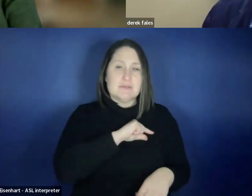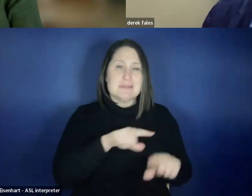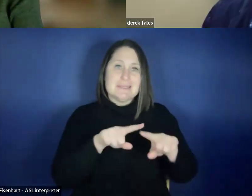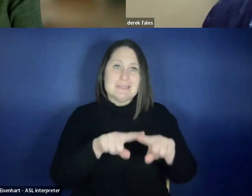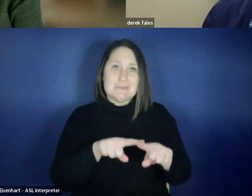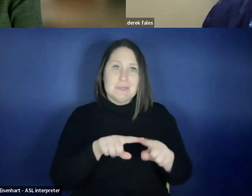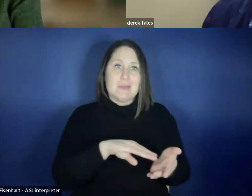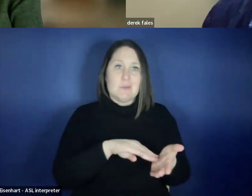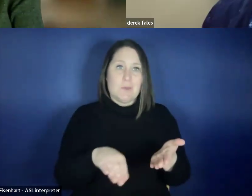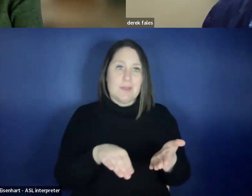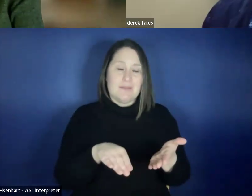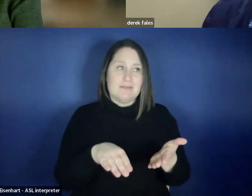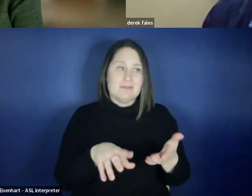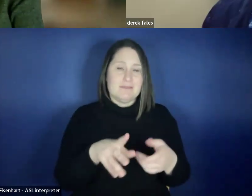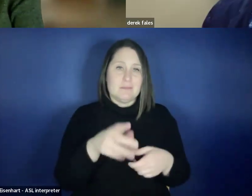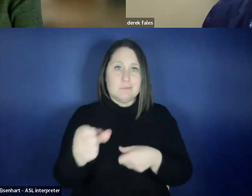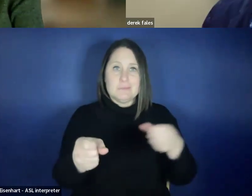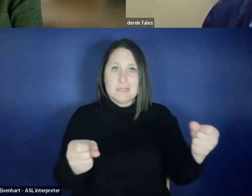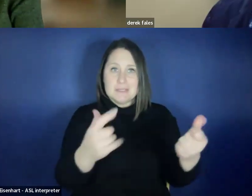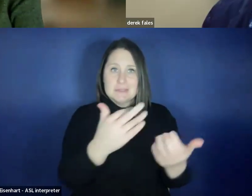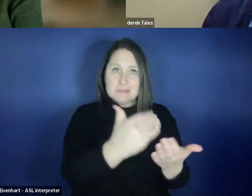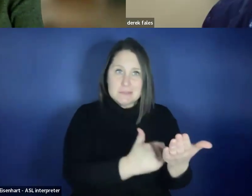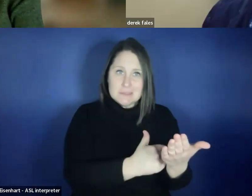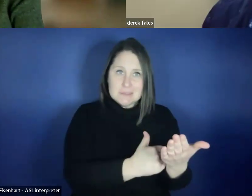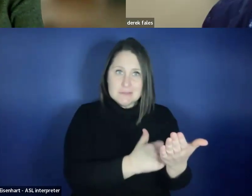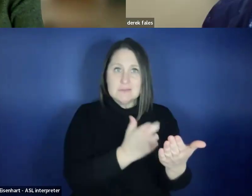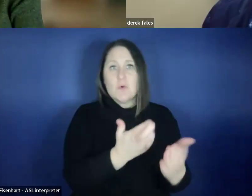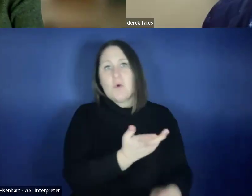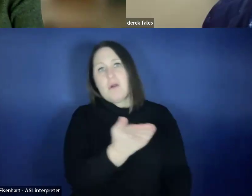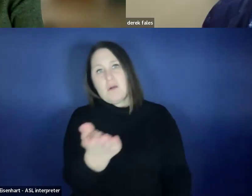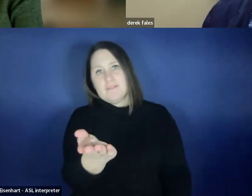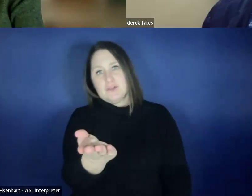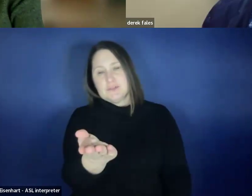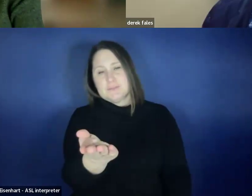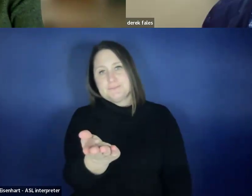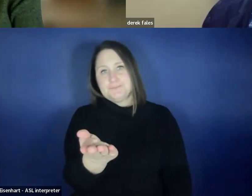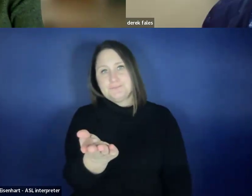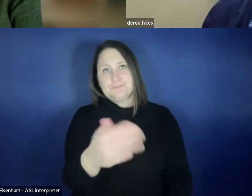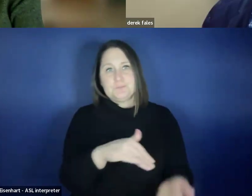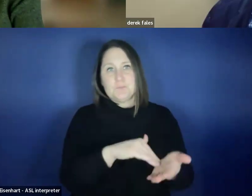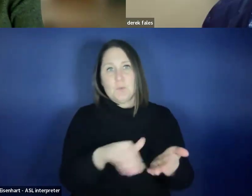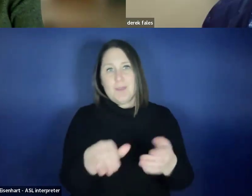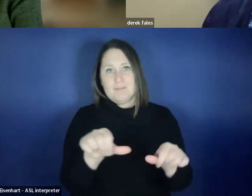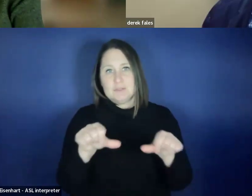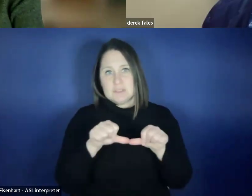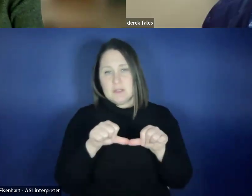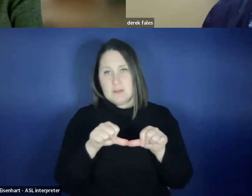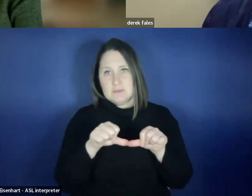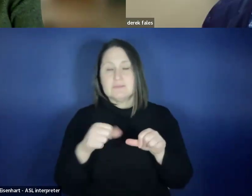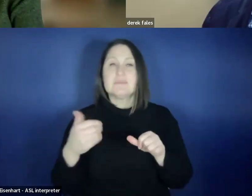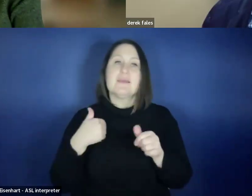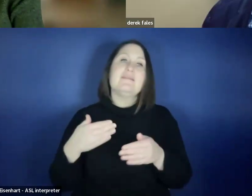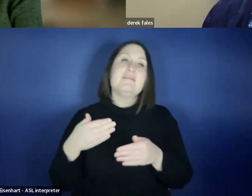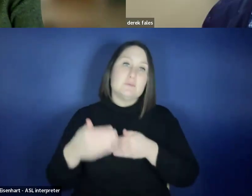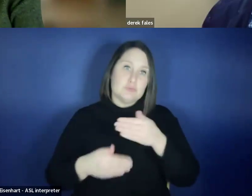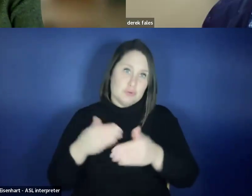on the waiver, place people on the wait list or offer them a waiver slot. And there is a process